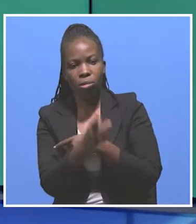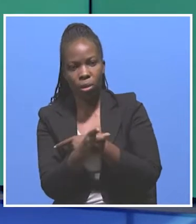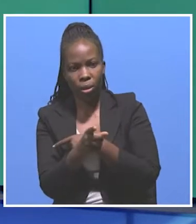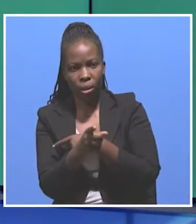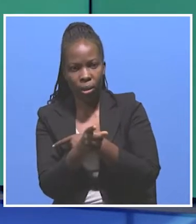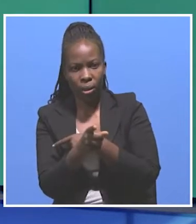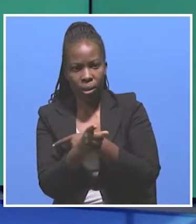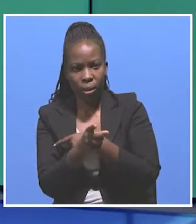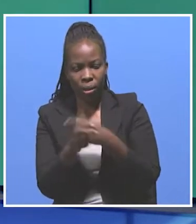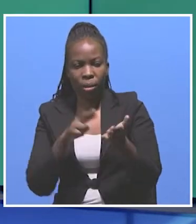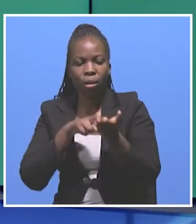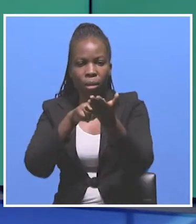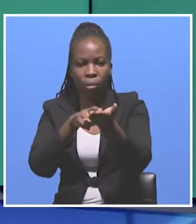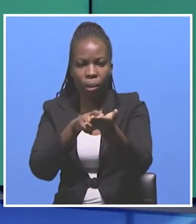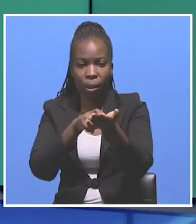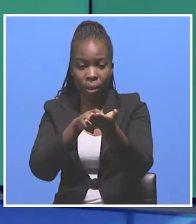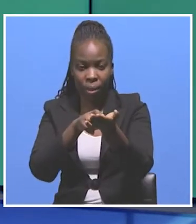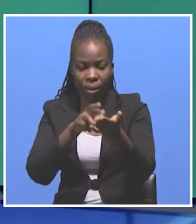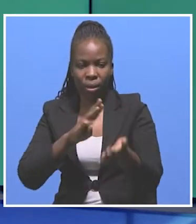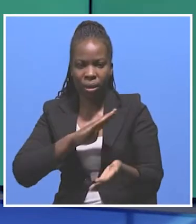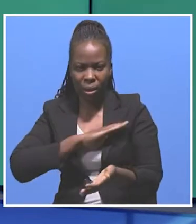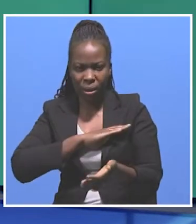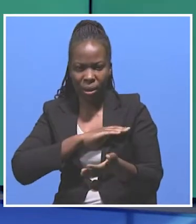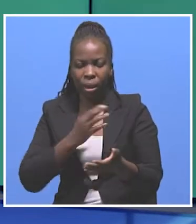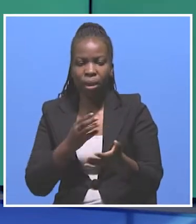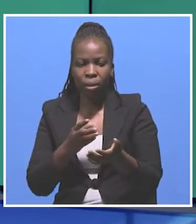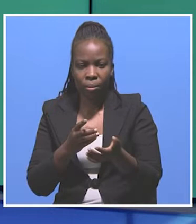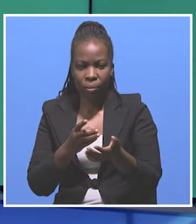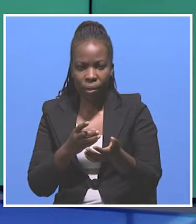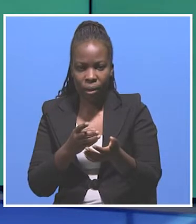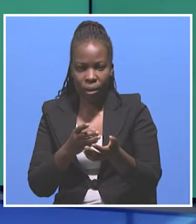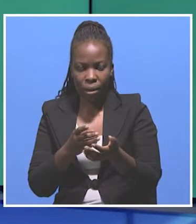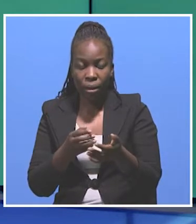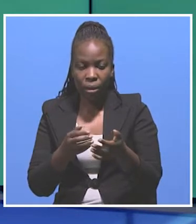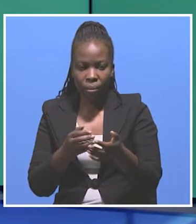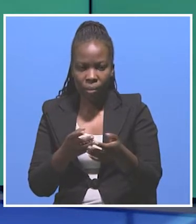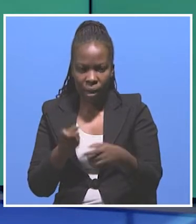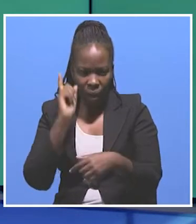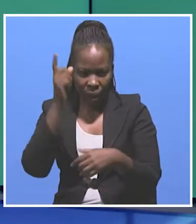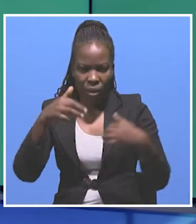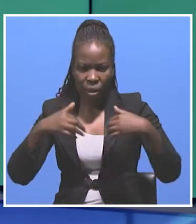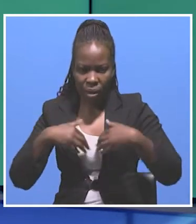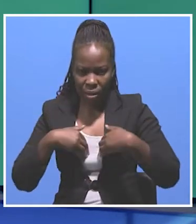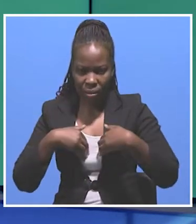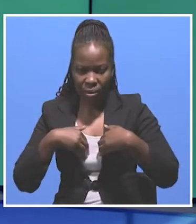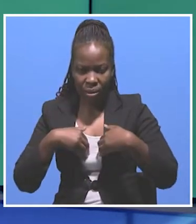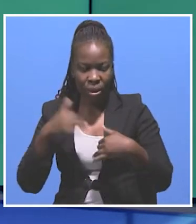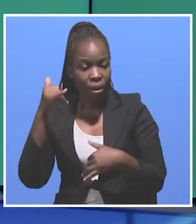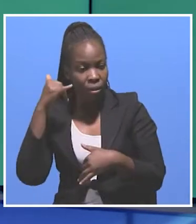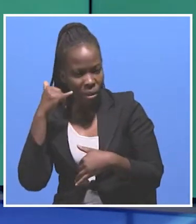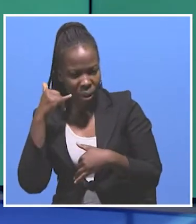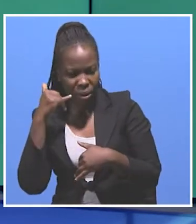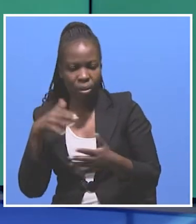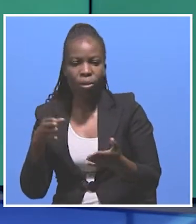am your host, Benzum Leamola, and later on the program, we'll also be able to open our phone lines so that you can call us for your questions